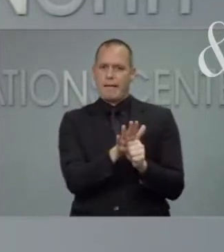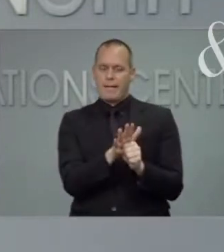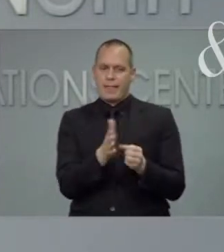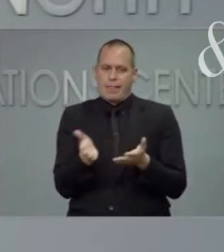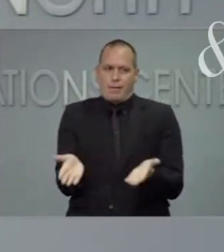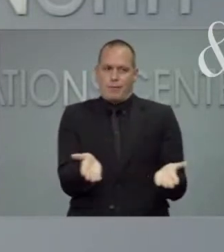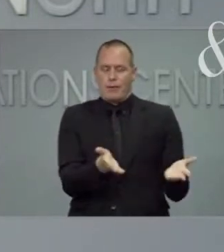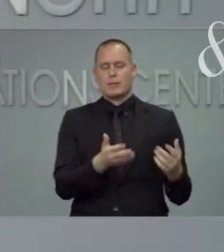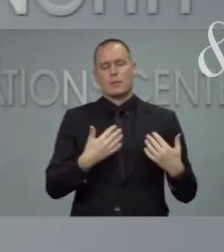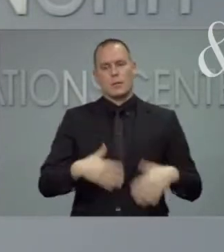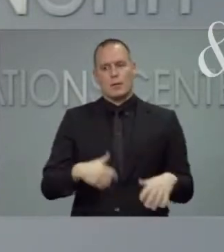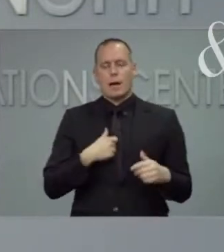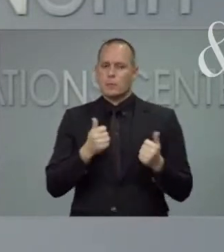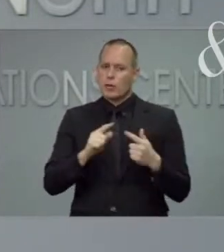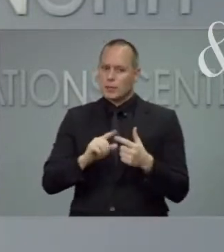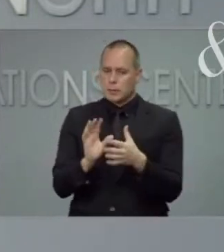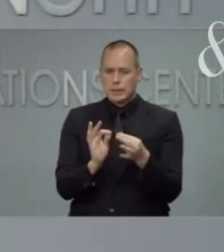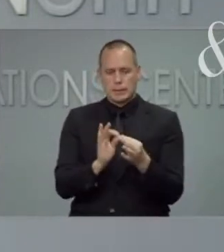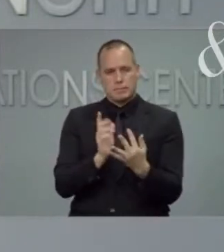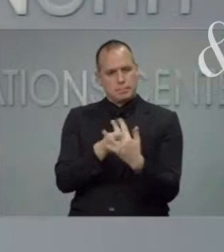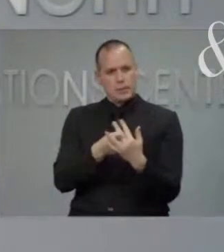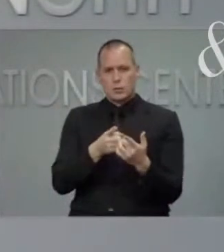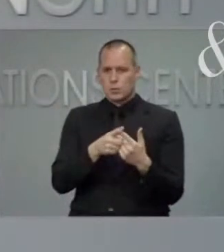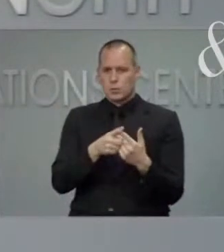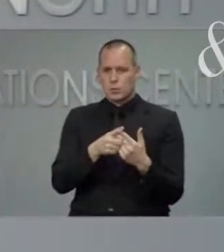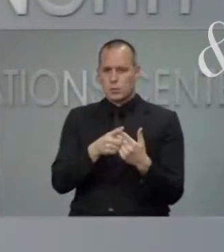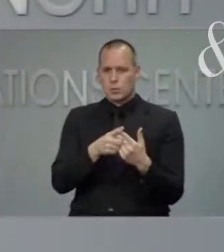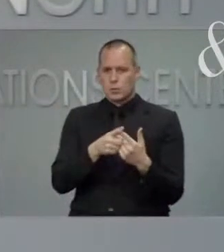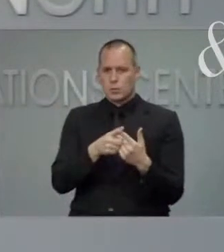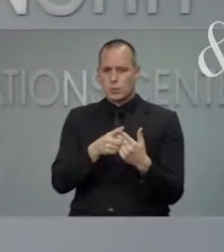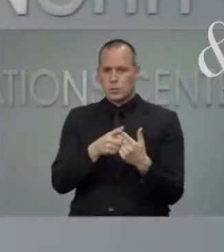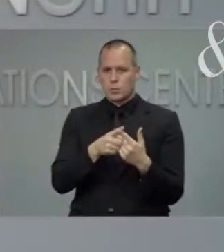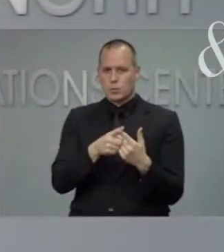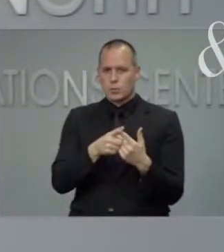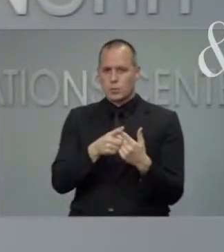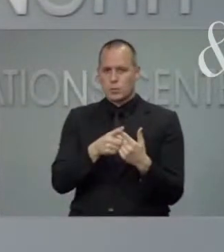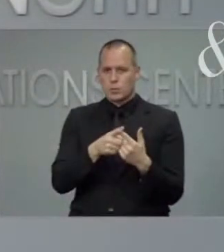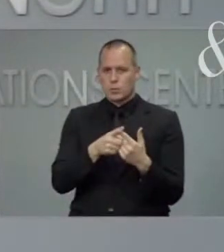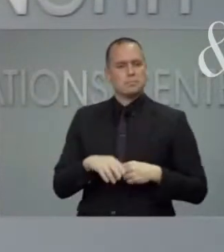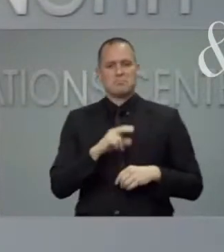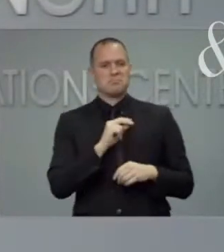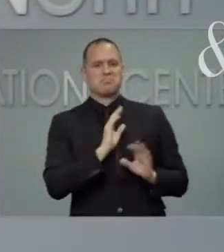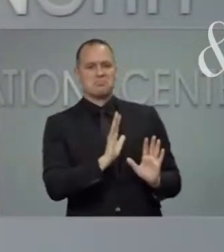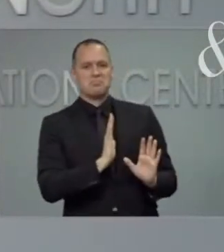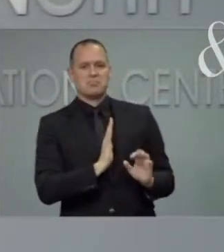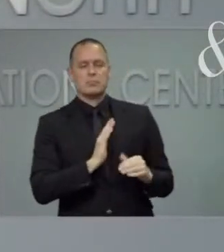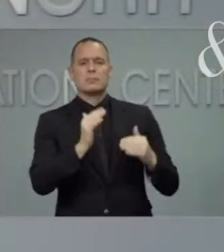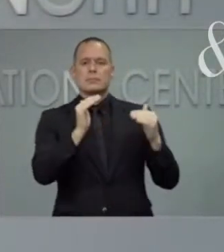messaging to students. Anything you want to add to that? Okay. Next question, please.